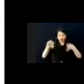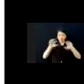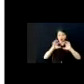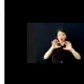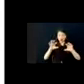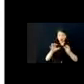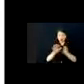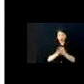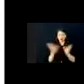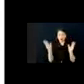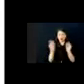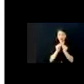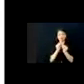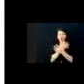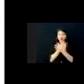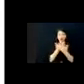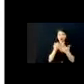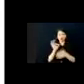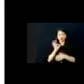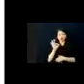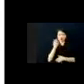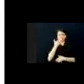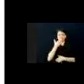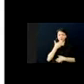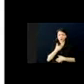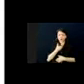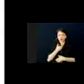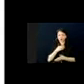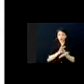don't have a bank. You can also see it in the pie chart. In fact, the vast majority